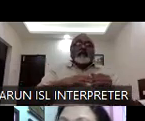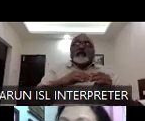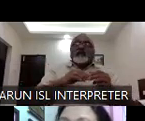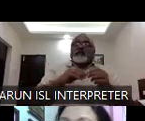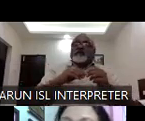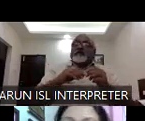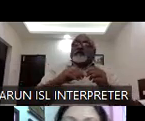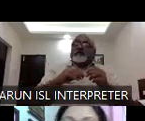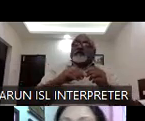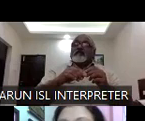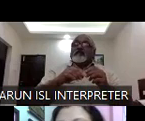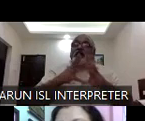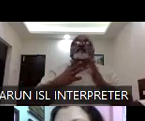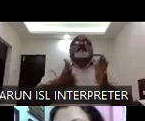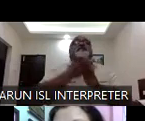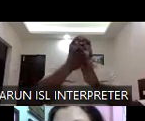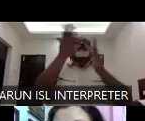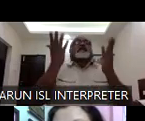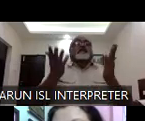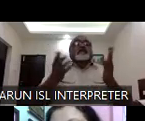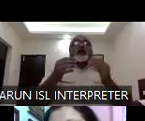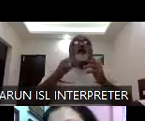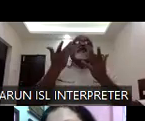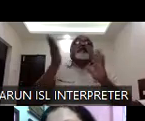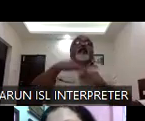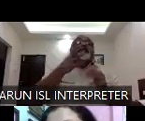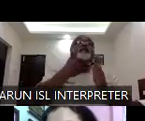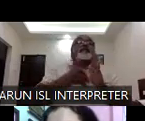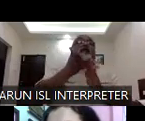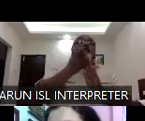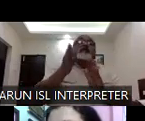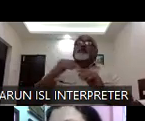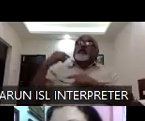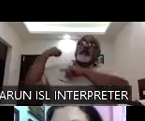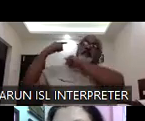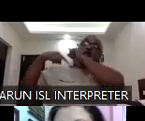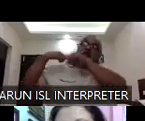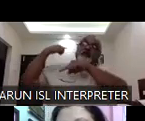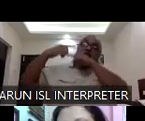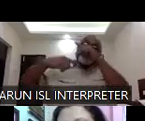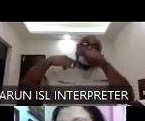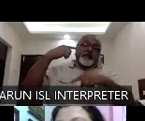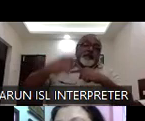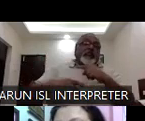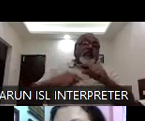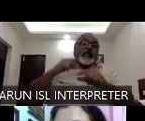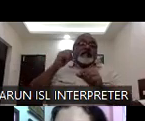values, what we have learned throughout our childhood, throughout our in books. And nobody has taught us